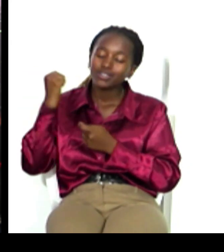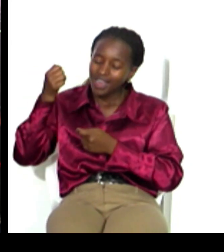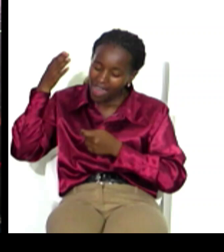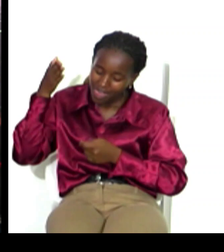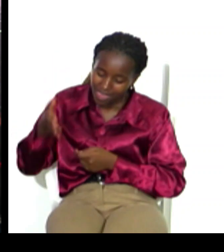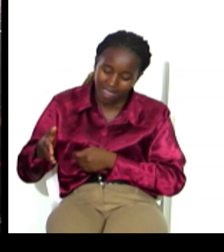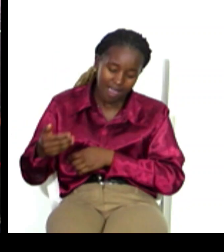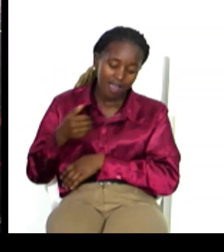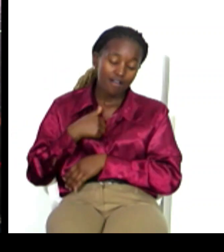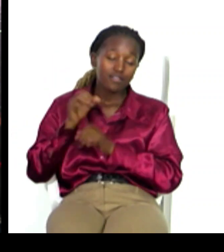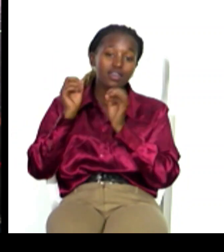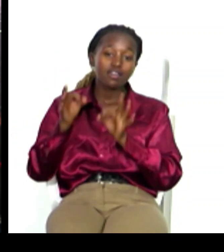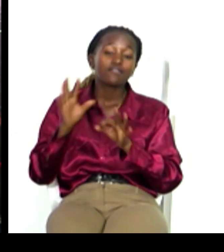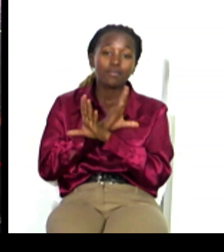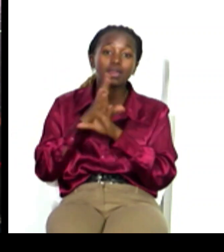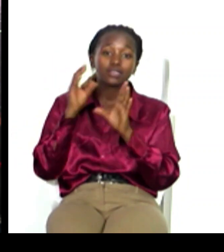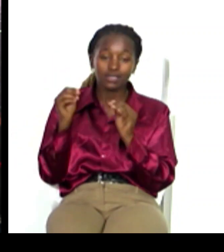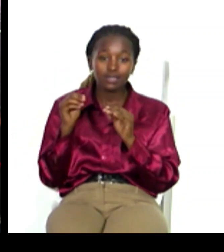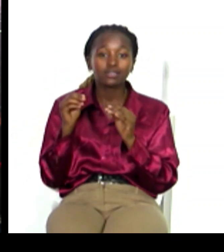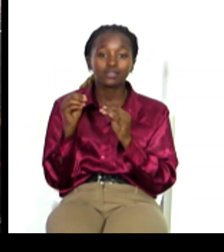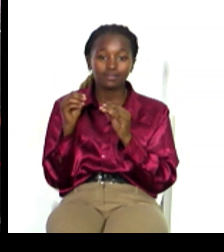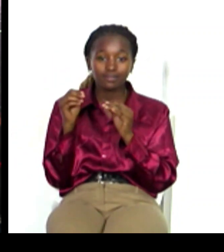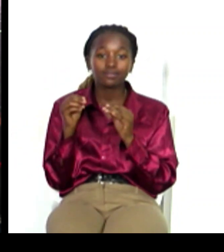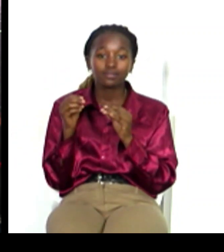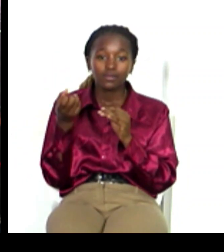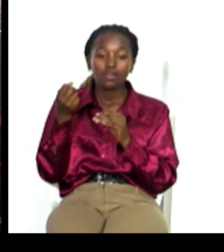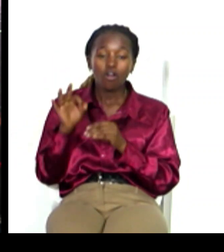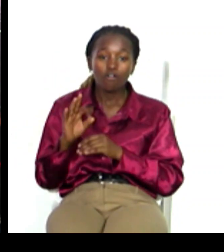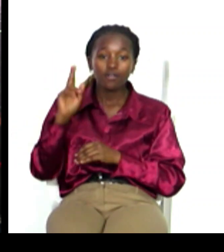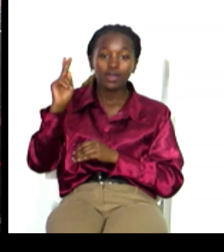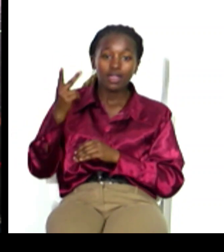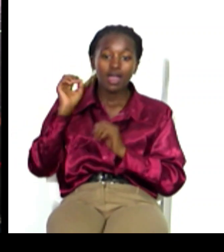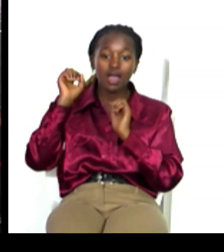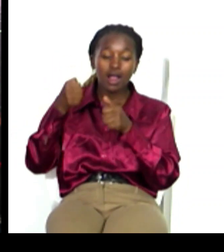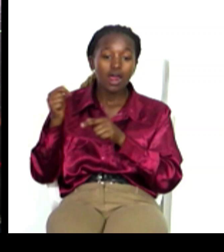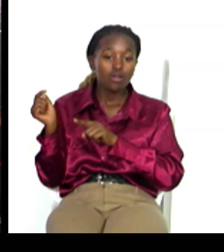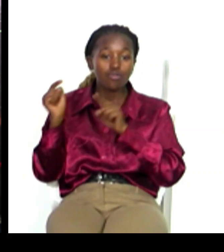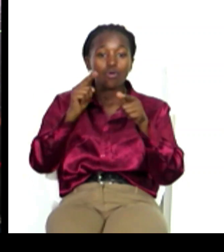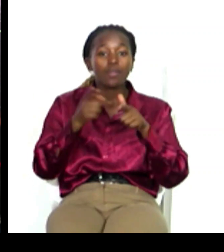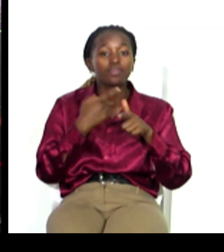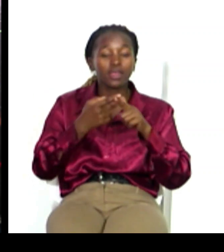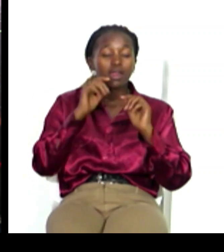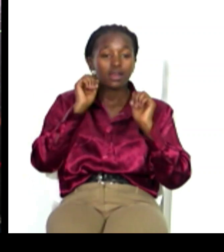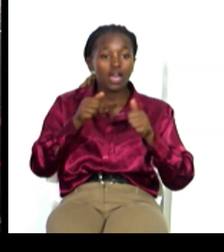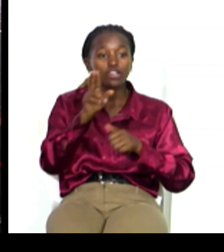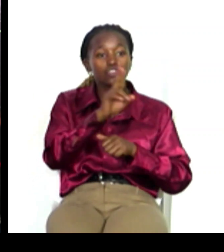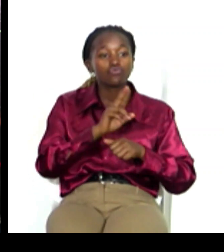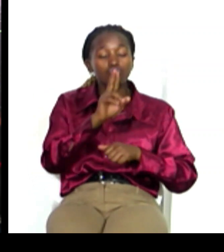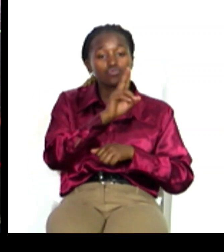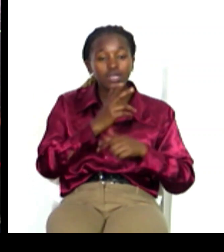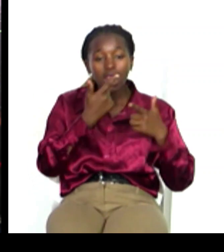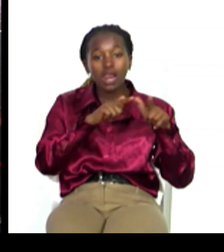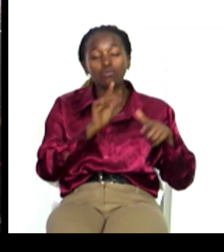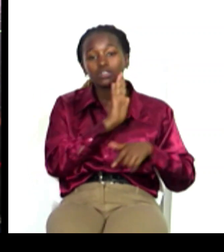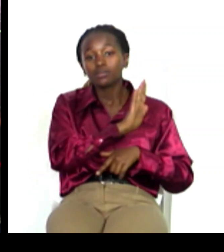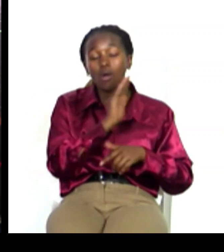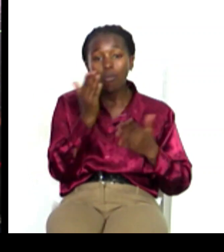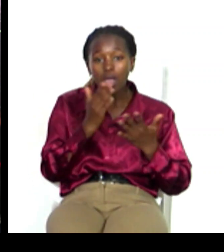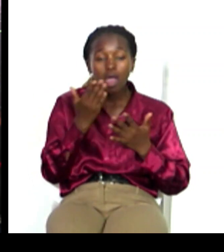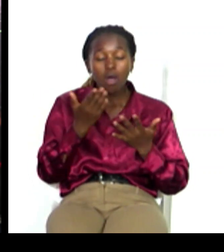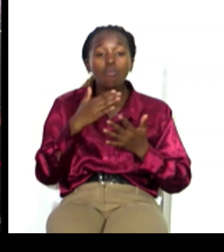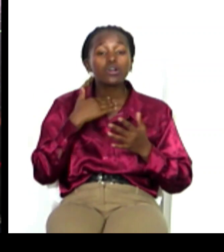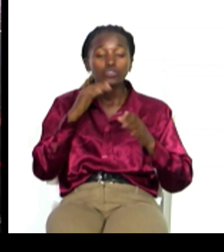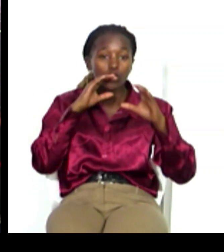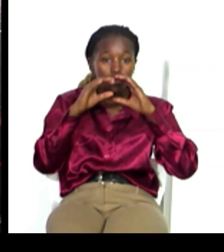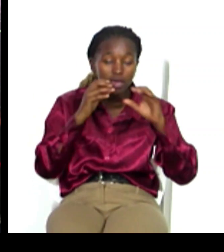If the president of the Republic of Kenya can go to Mandera, anaanza kuongea lugha ya Mandera akisalimia watu, anaenda huko